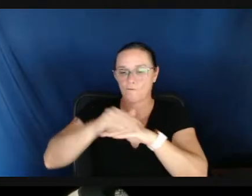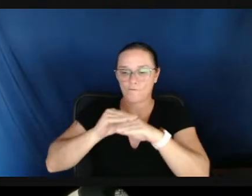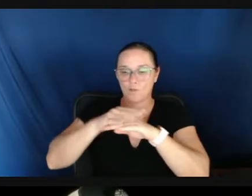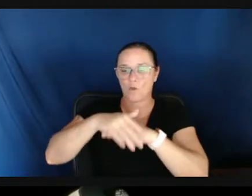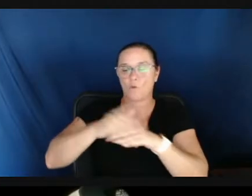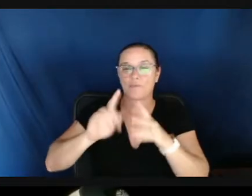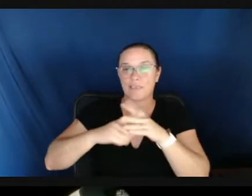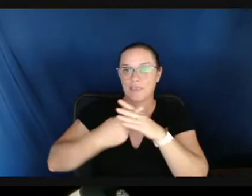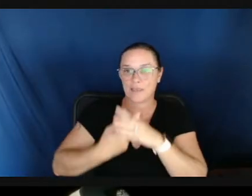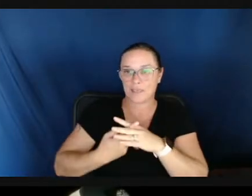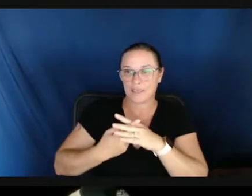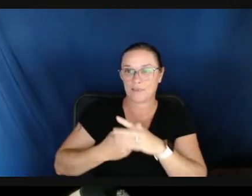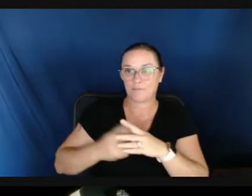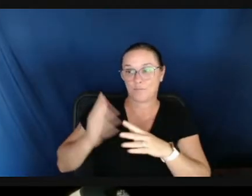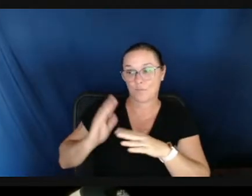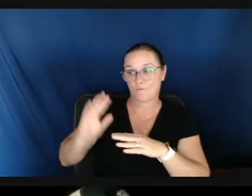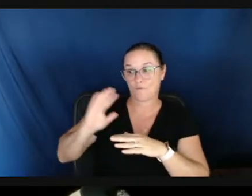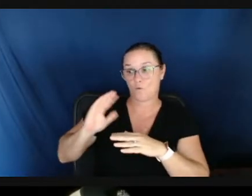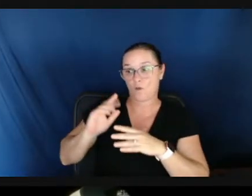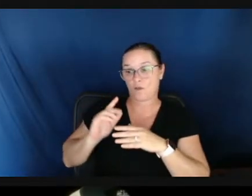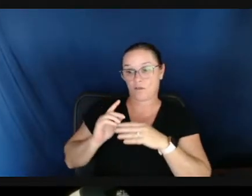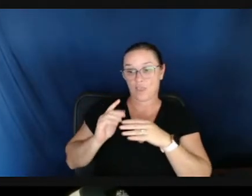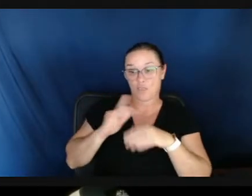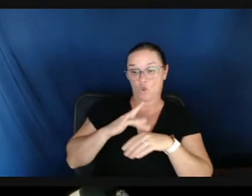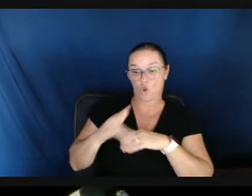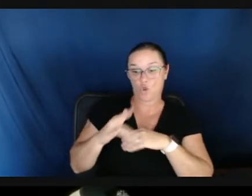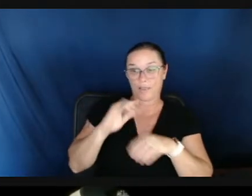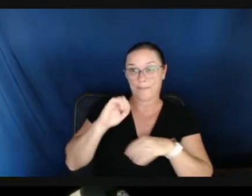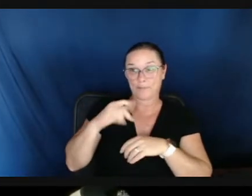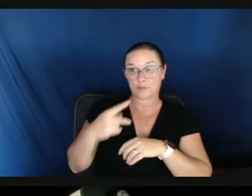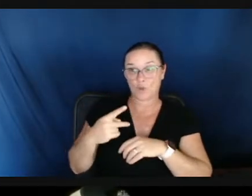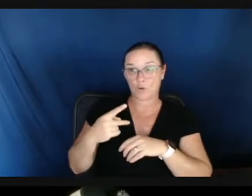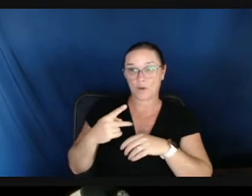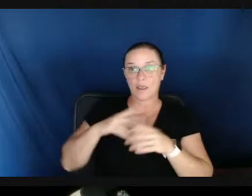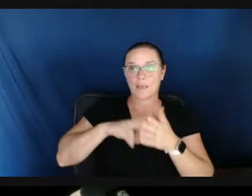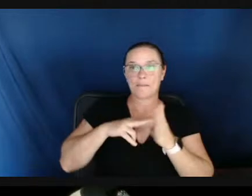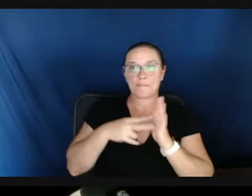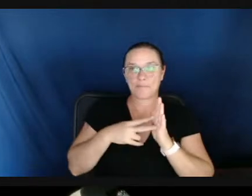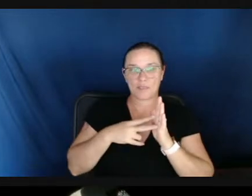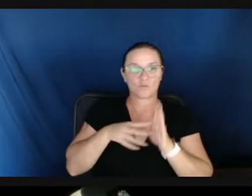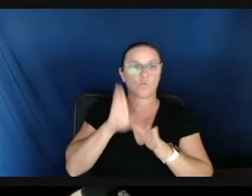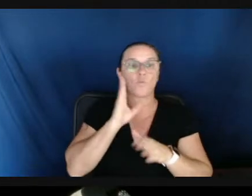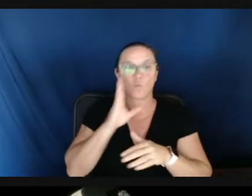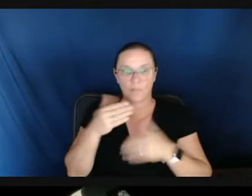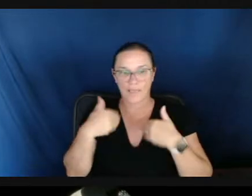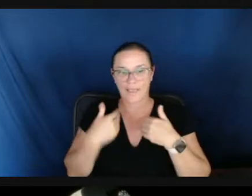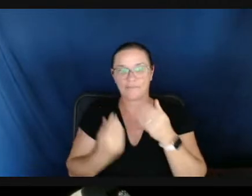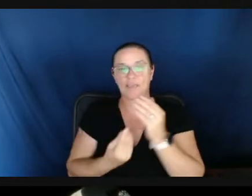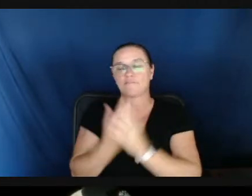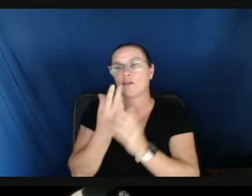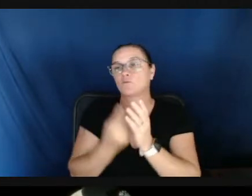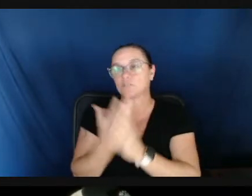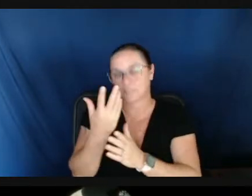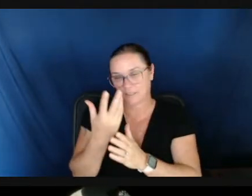earlier episodes, that was usually the indication that in short order we're going to be coming up to the main fountain